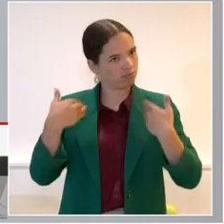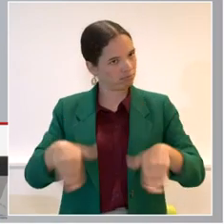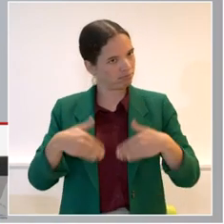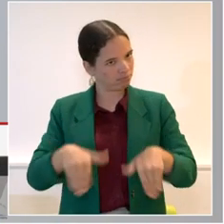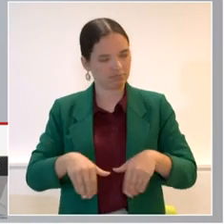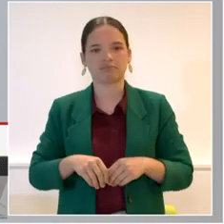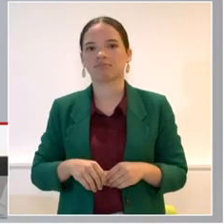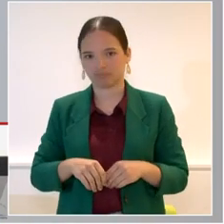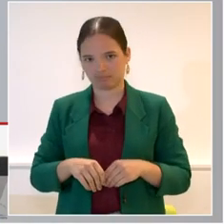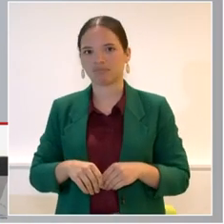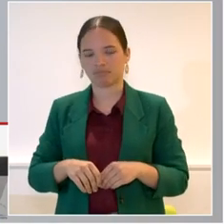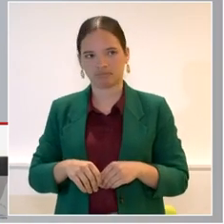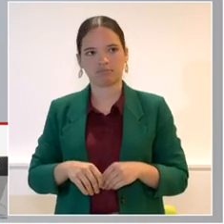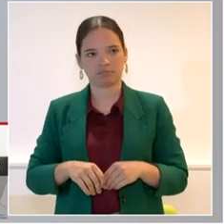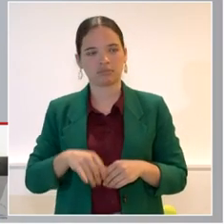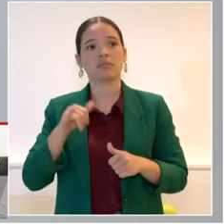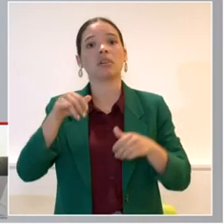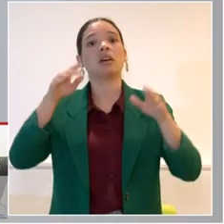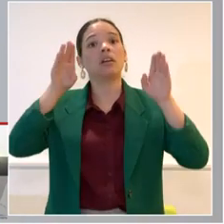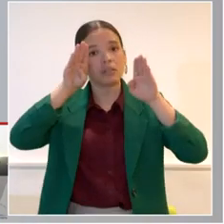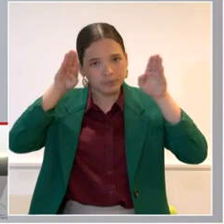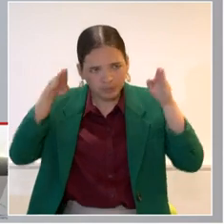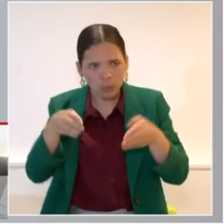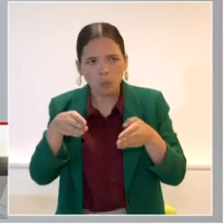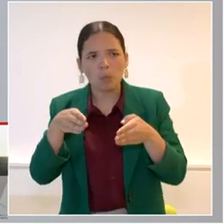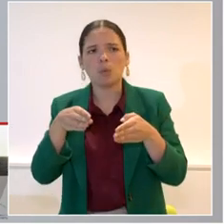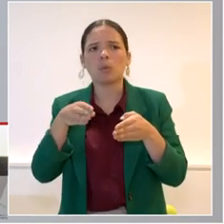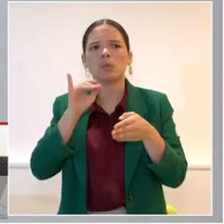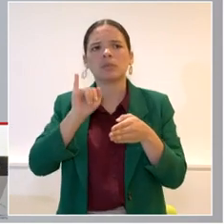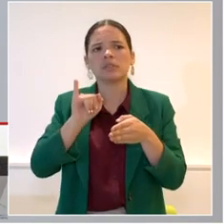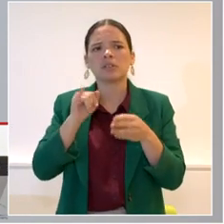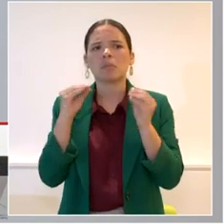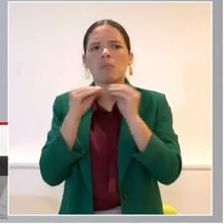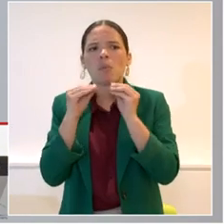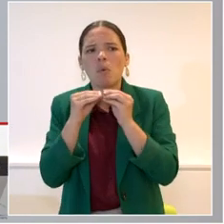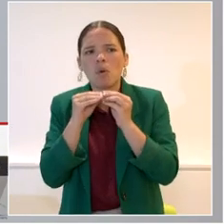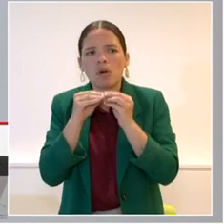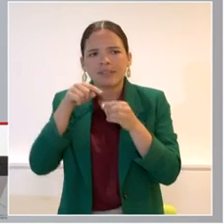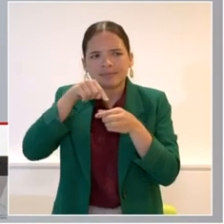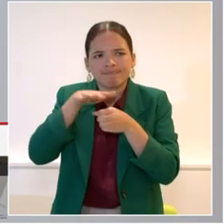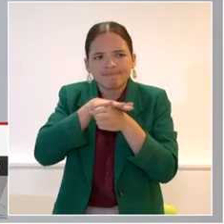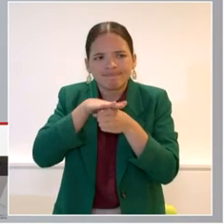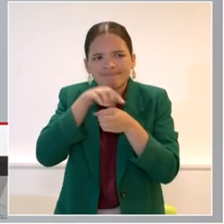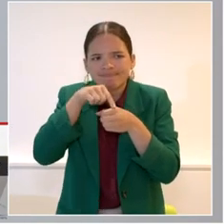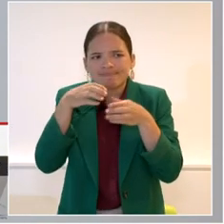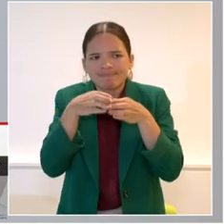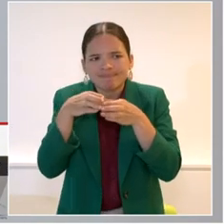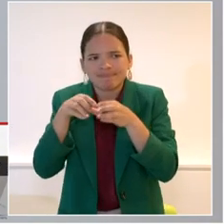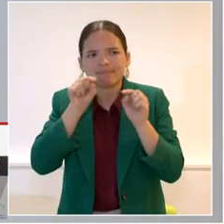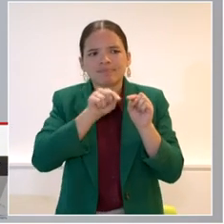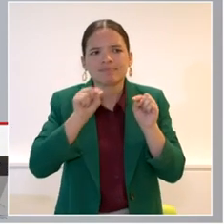building smaller service-enriched shelters across the city, DHS has also